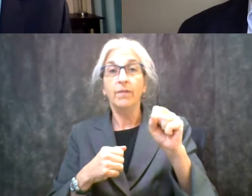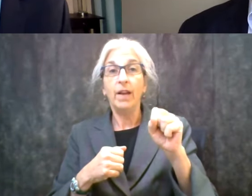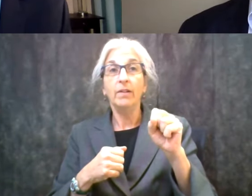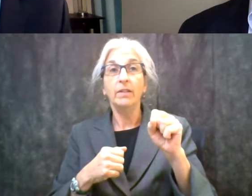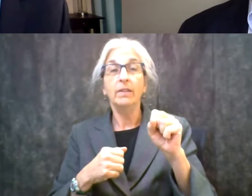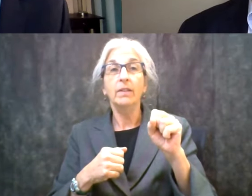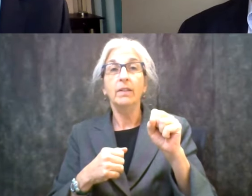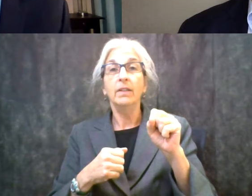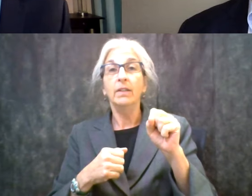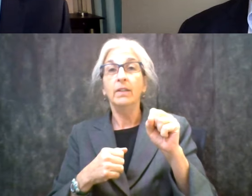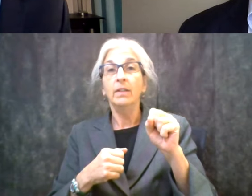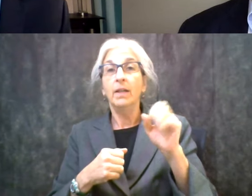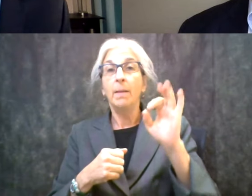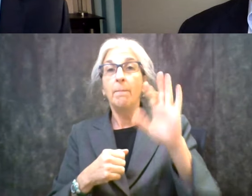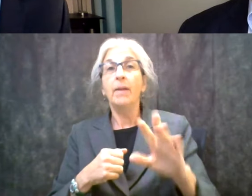online?